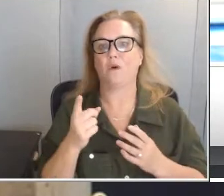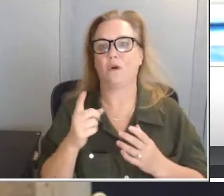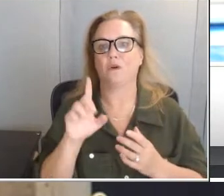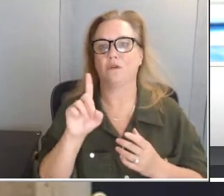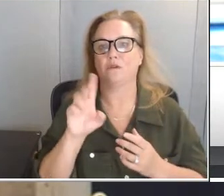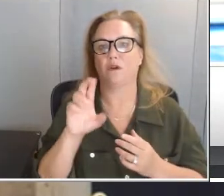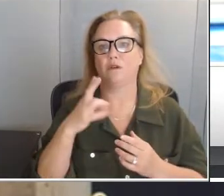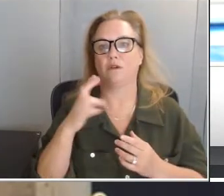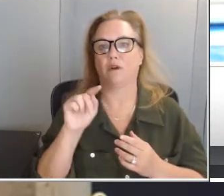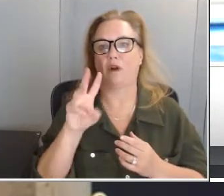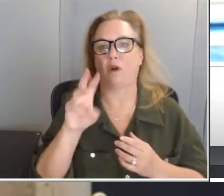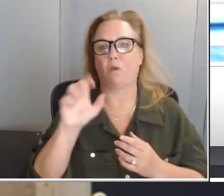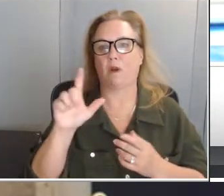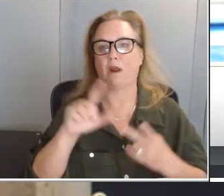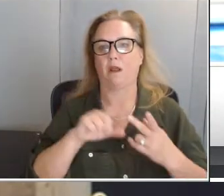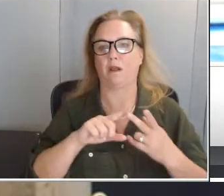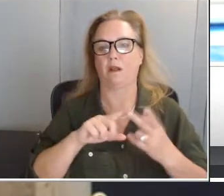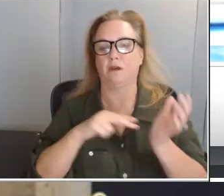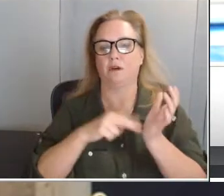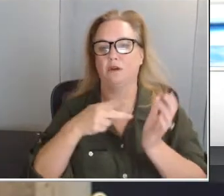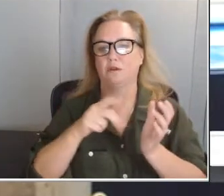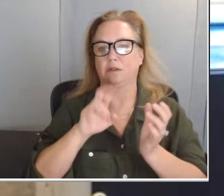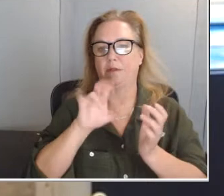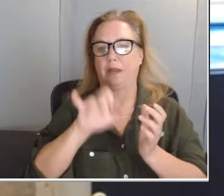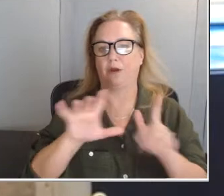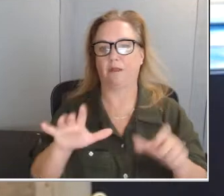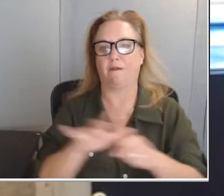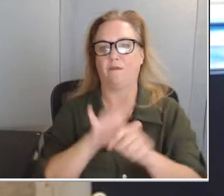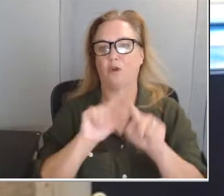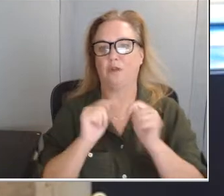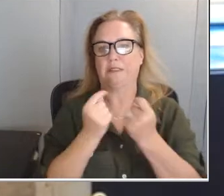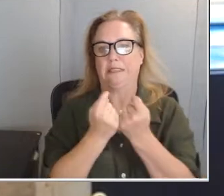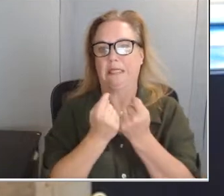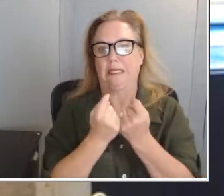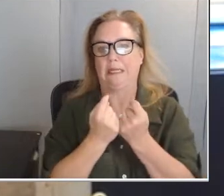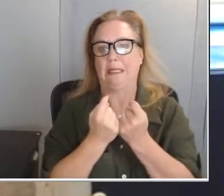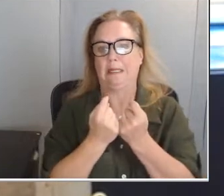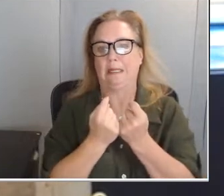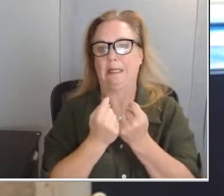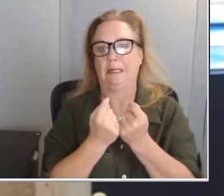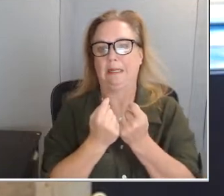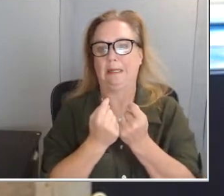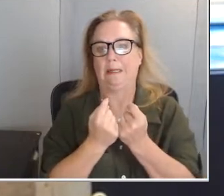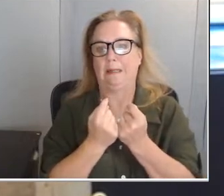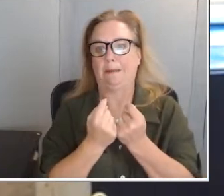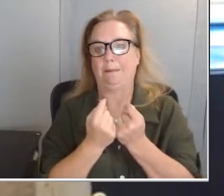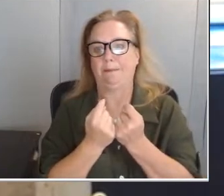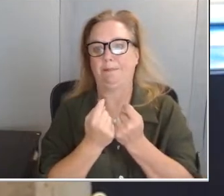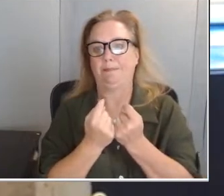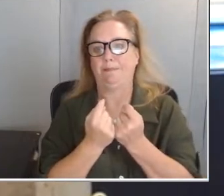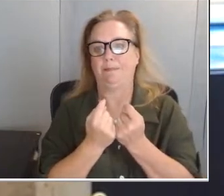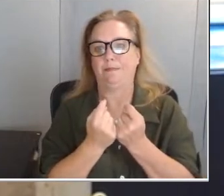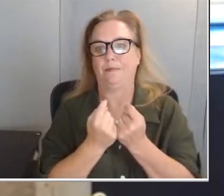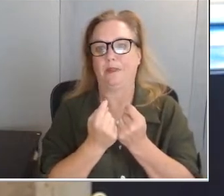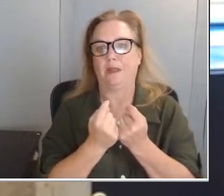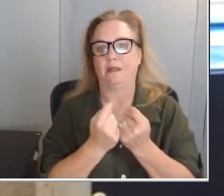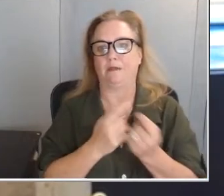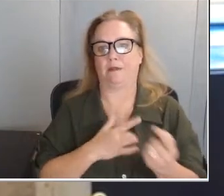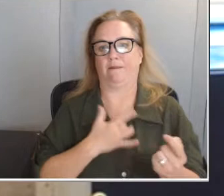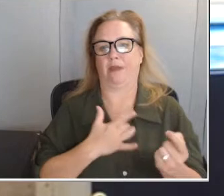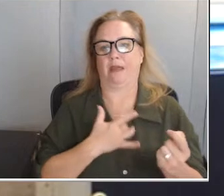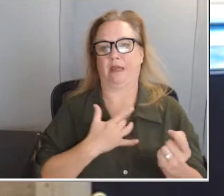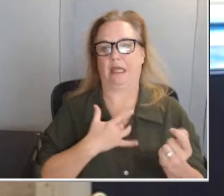Dr. Hartwell, Nurse Perry, their entire team. It was a surreal feeling.